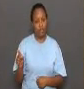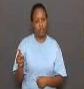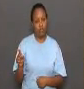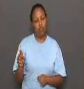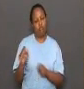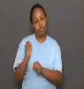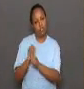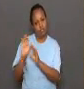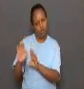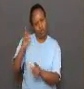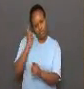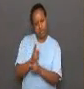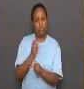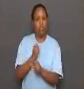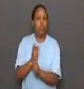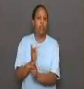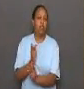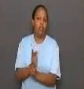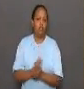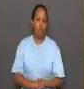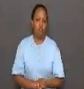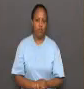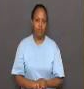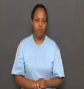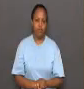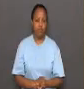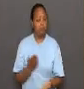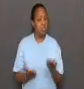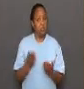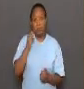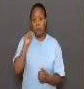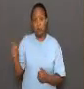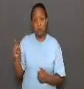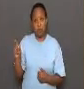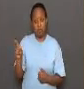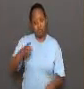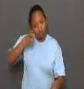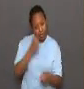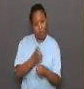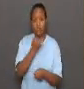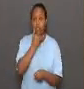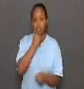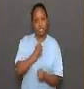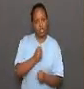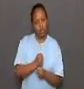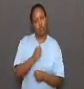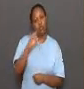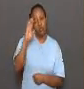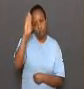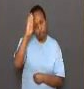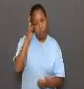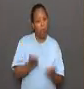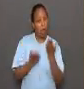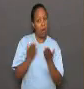her duties properly. If she makes a serious error, Baruch